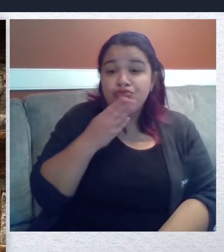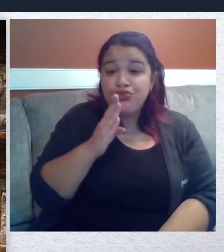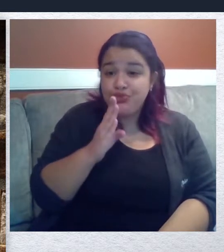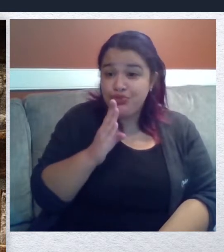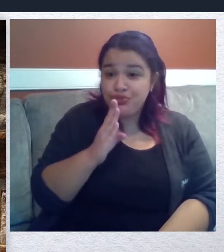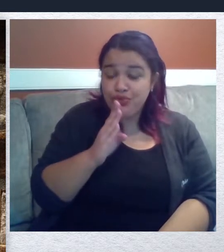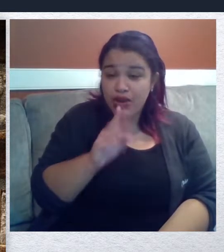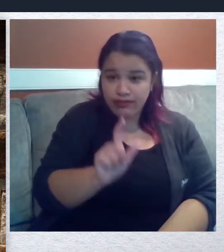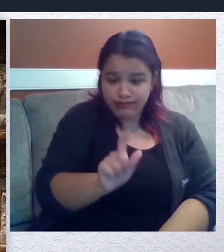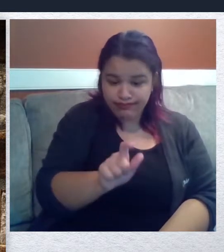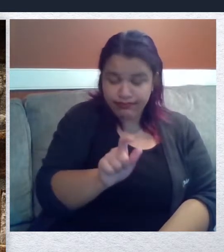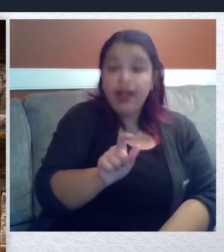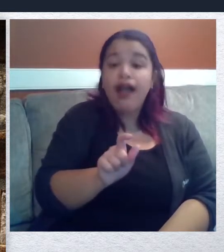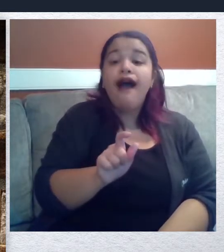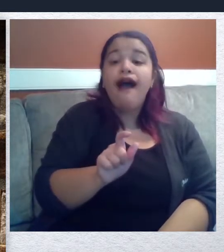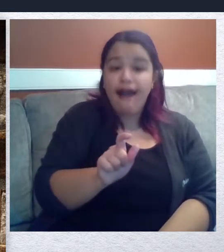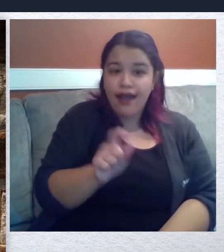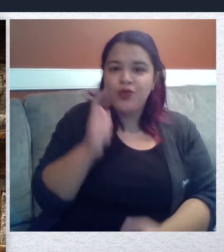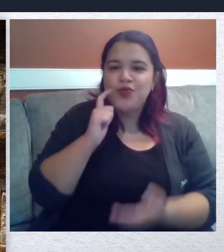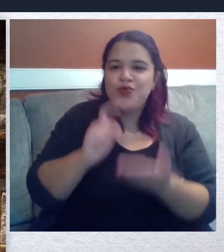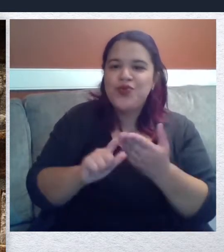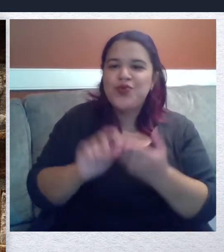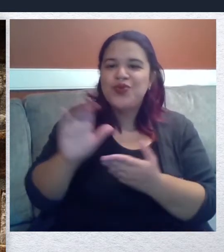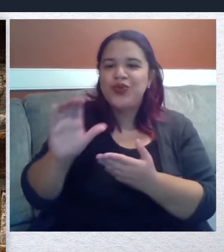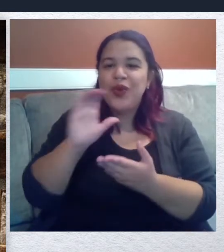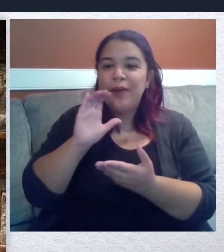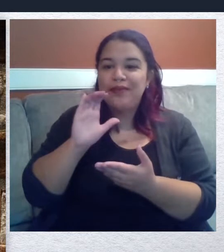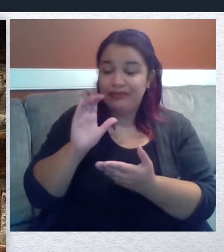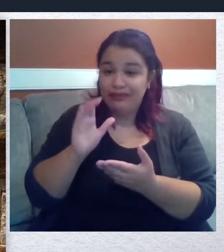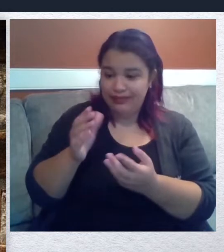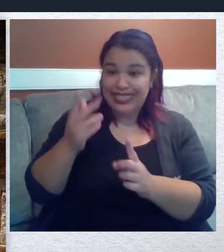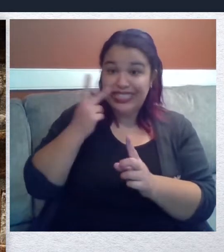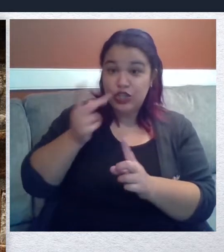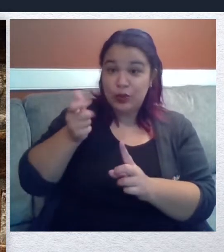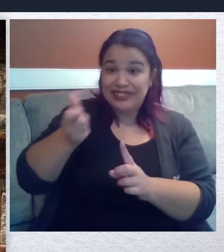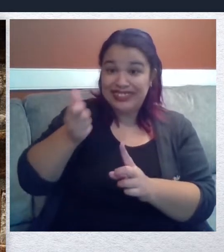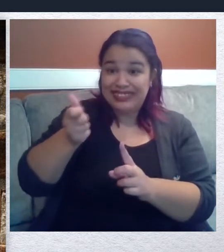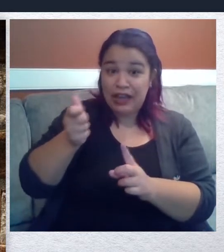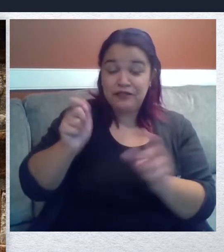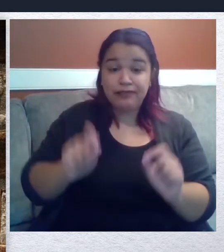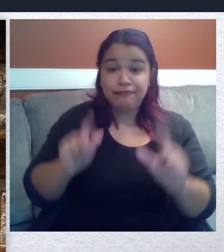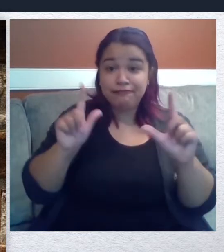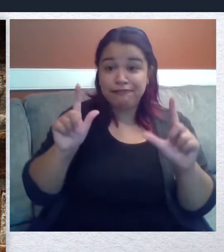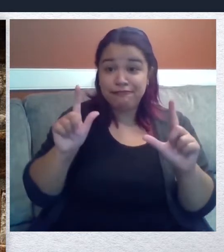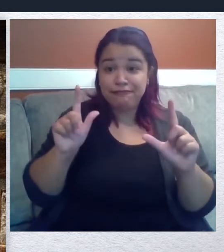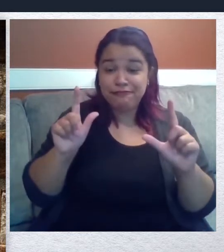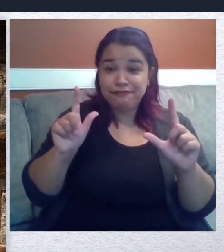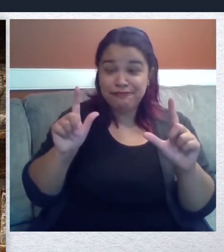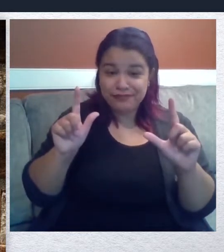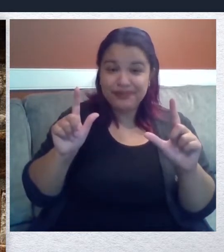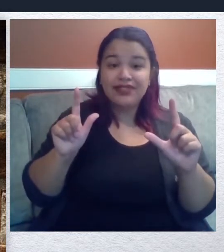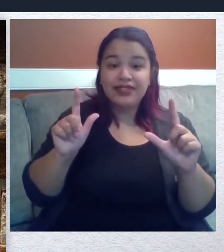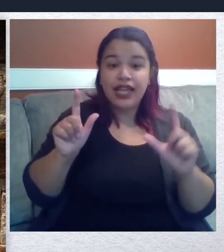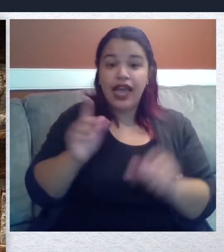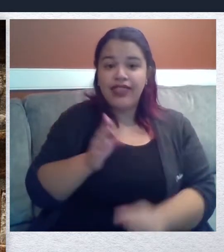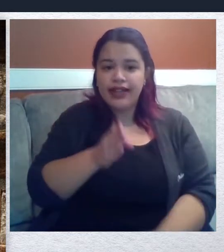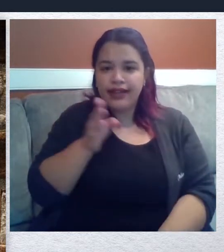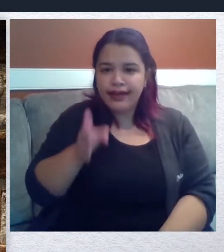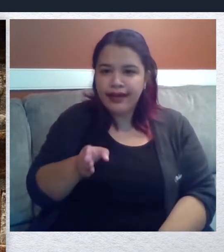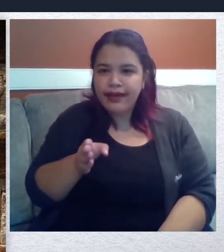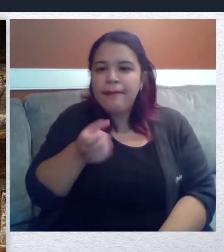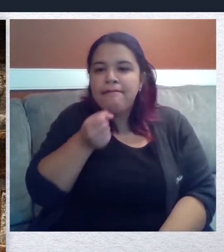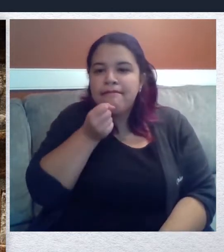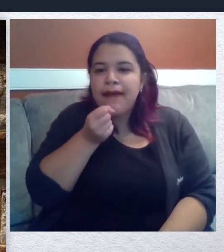your picture appears on the screen. Next, make sure you are not muted by looking at the